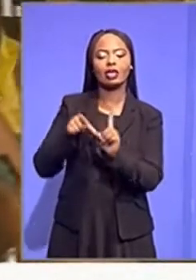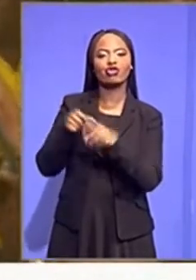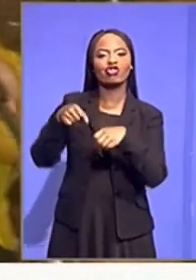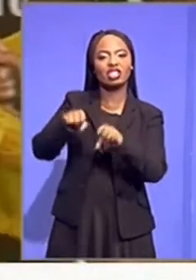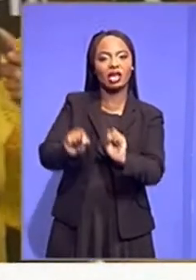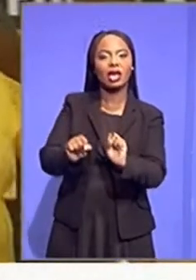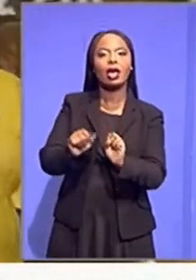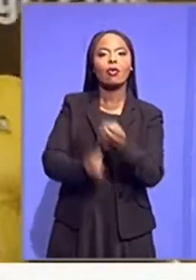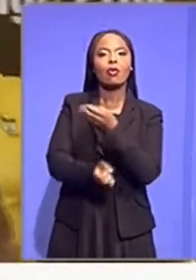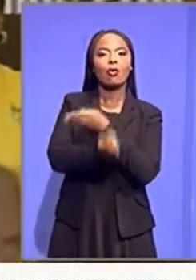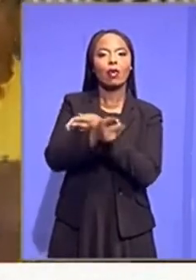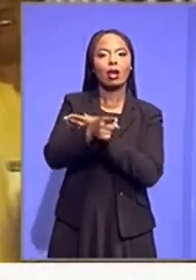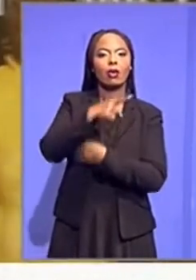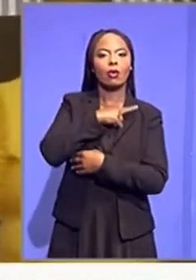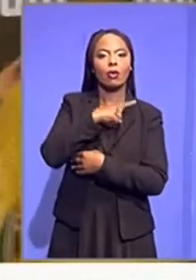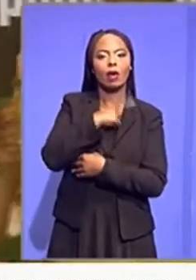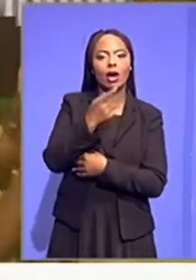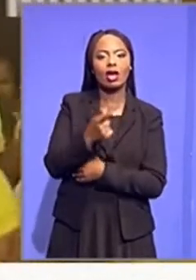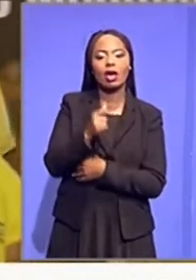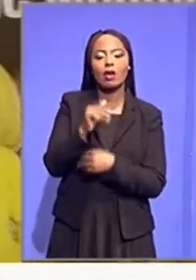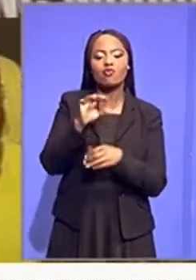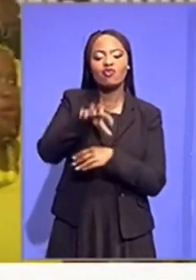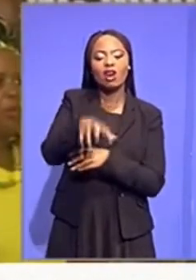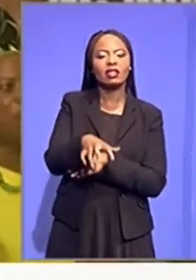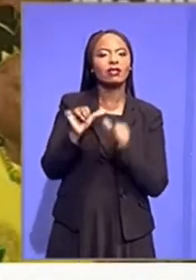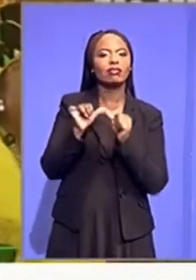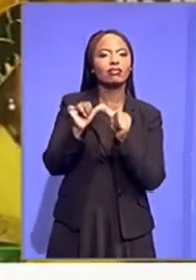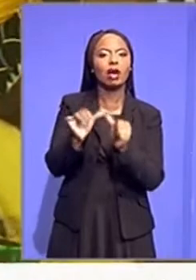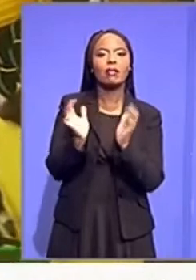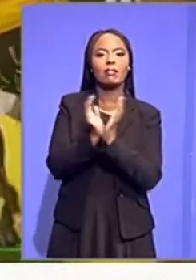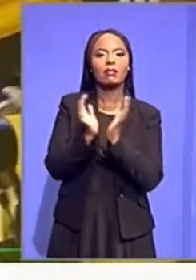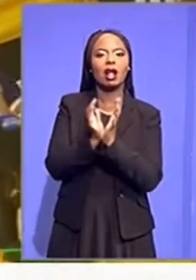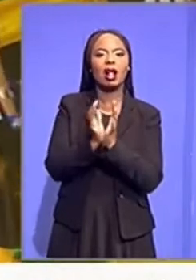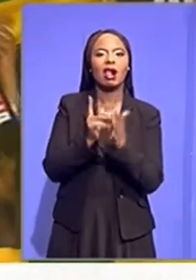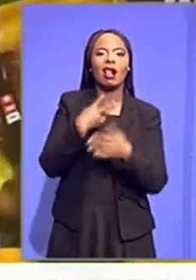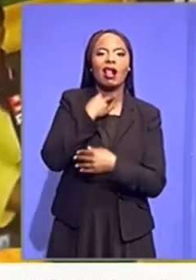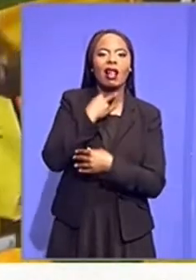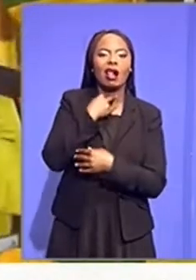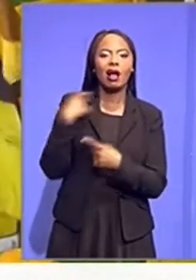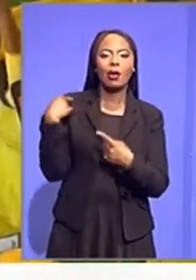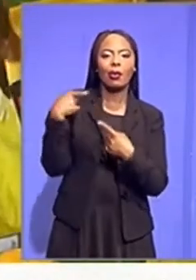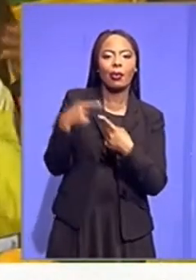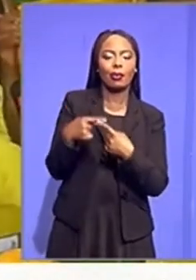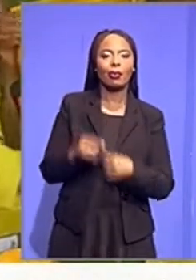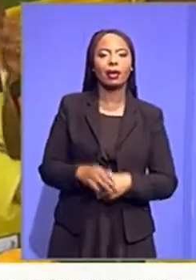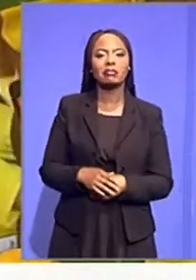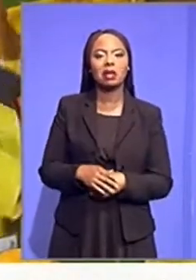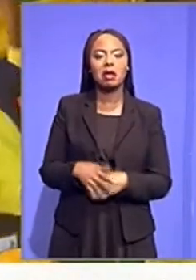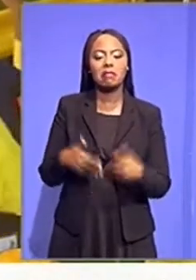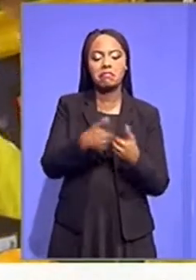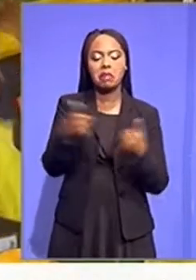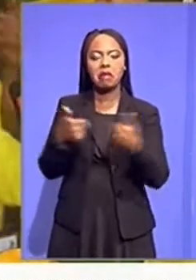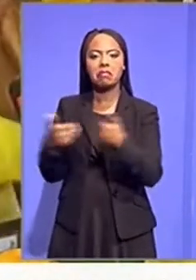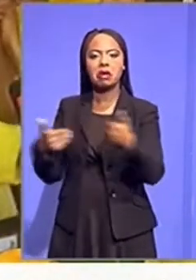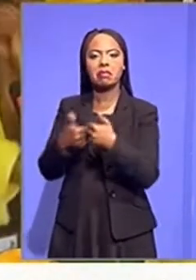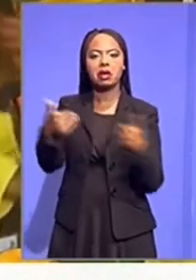le profense e retelelwa ke go tshwara kopano. Dikgotlhang tse di tsweleng ka fa tlase ga taolo ka kwa profenseng di tla swetsa ka maemo